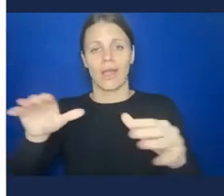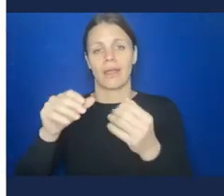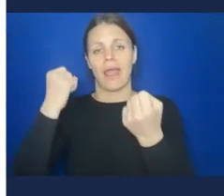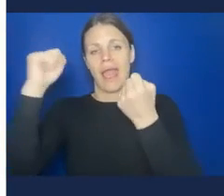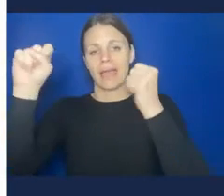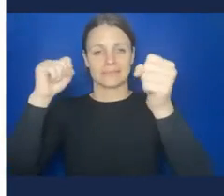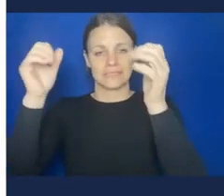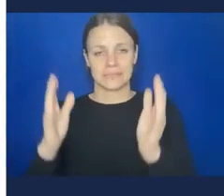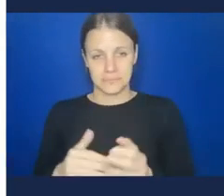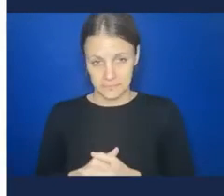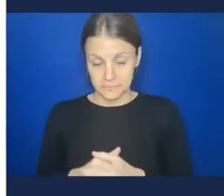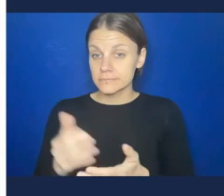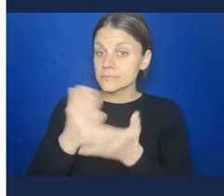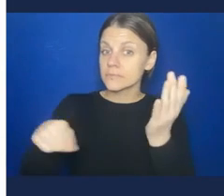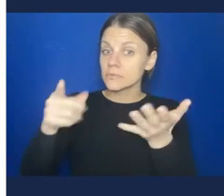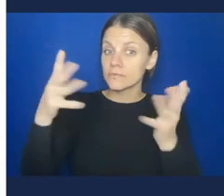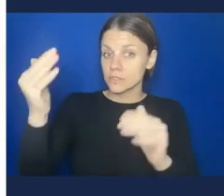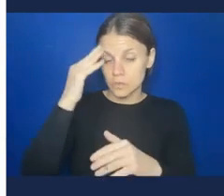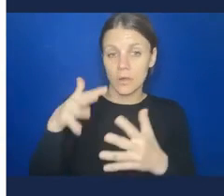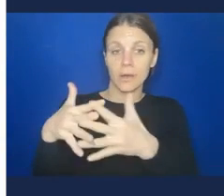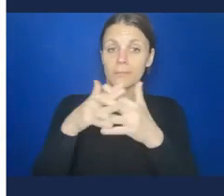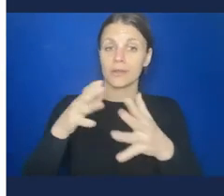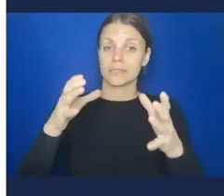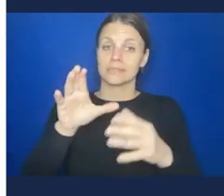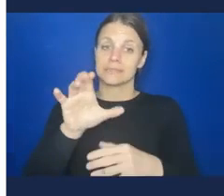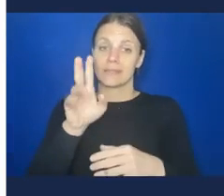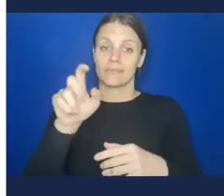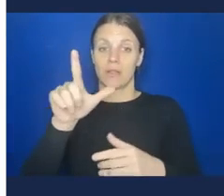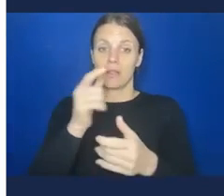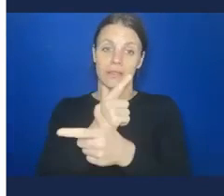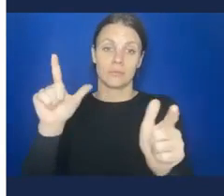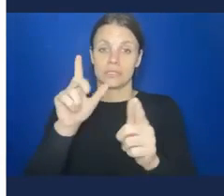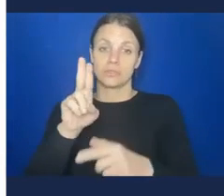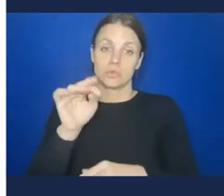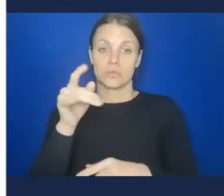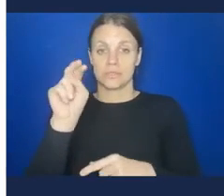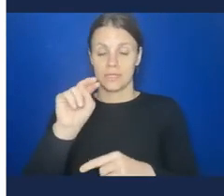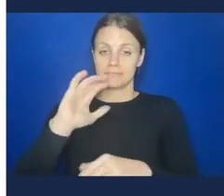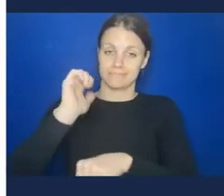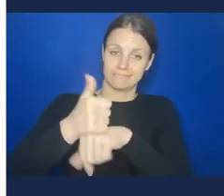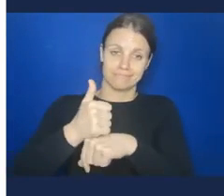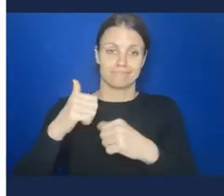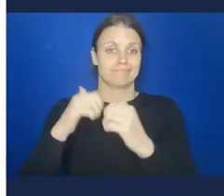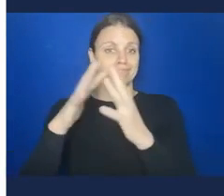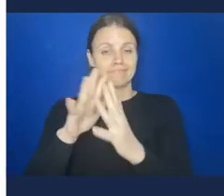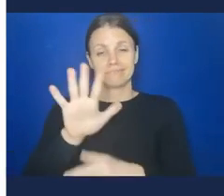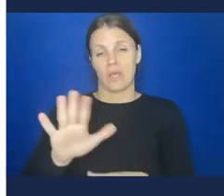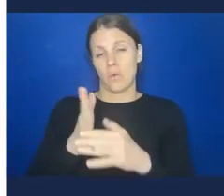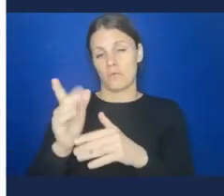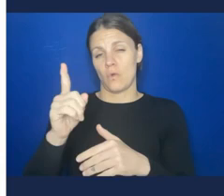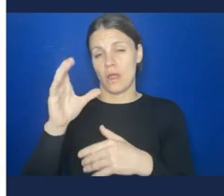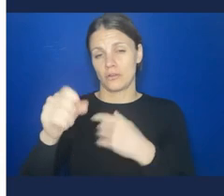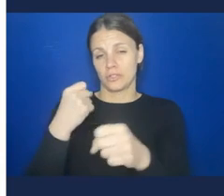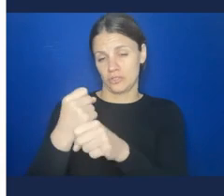Some of you may know that the American Civil Liberties Union was founded a little over 100 years ago. It's one of the oldest civil rights and